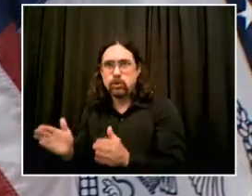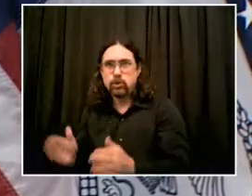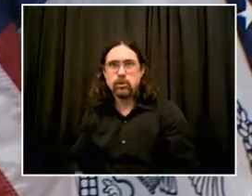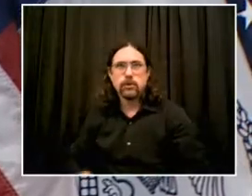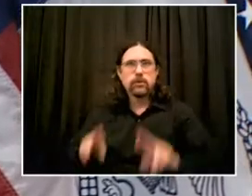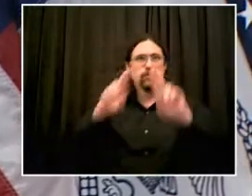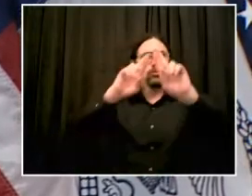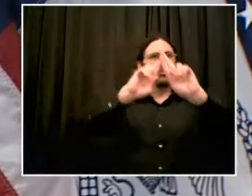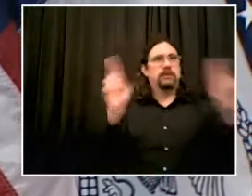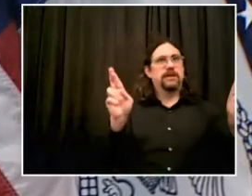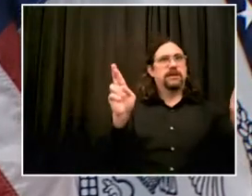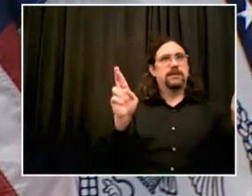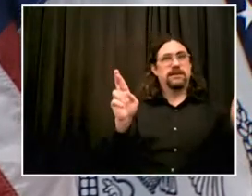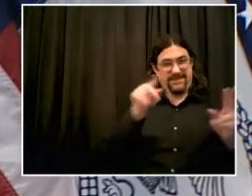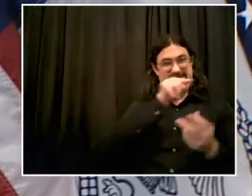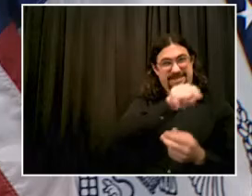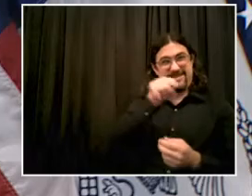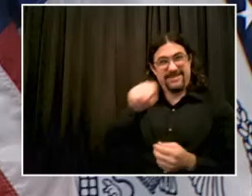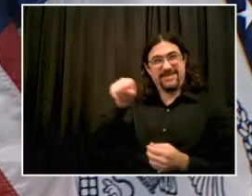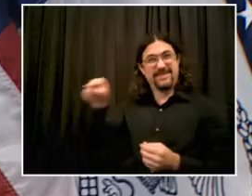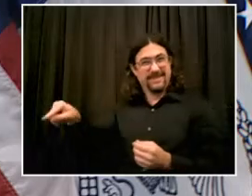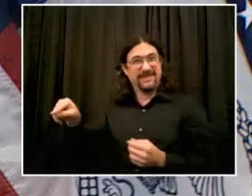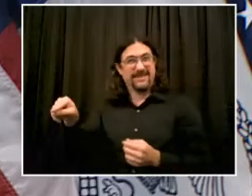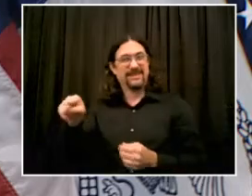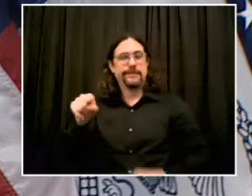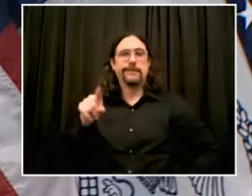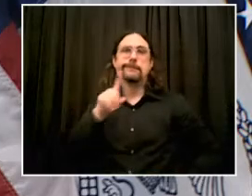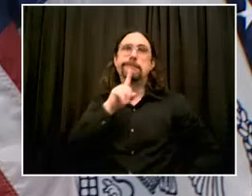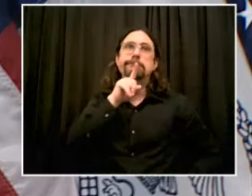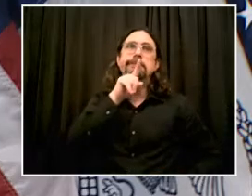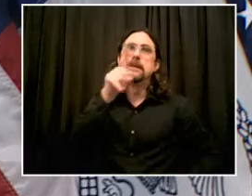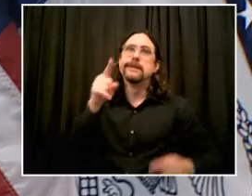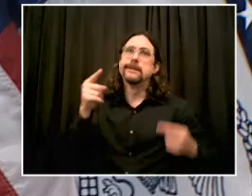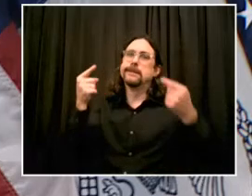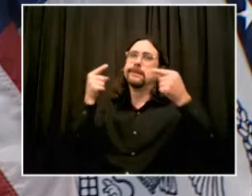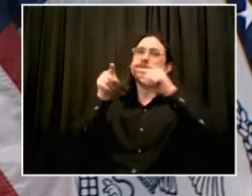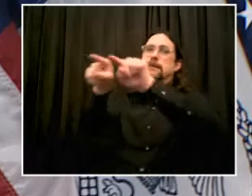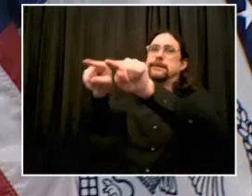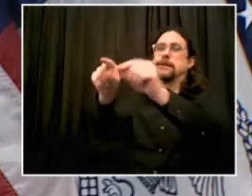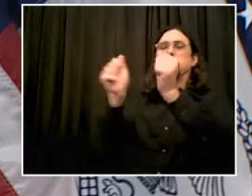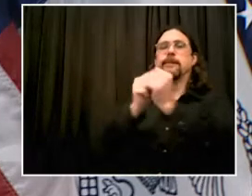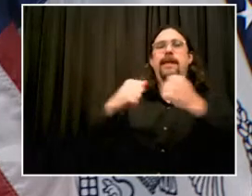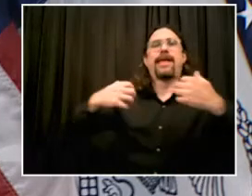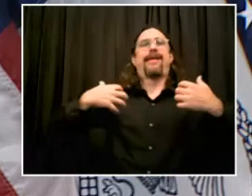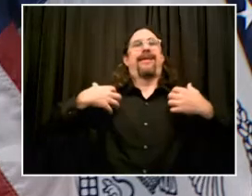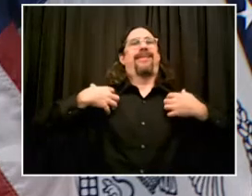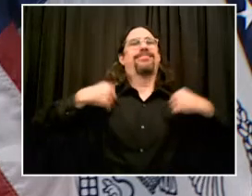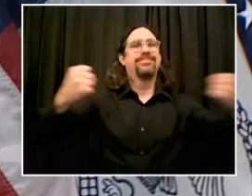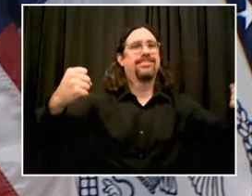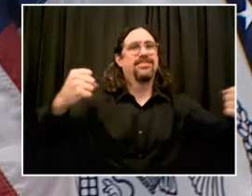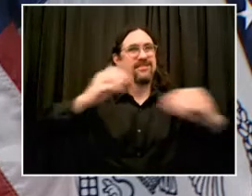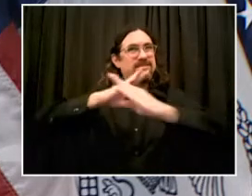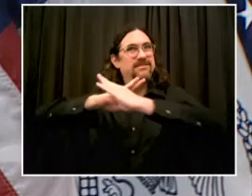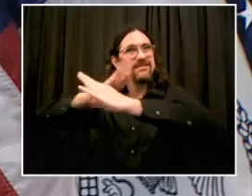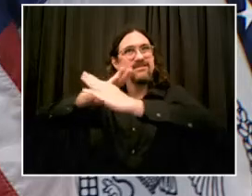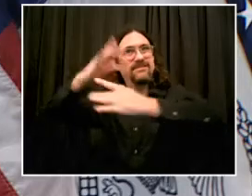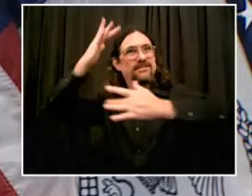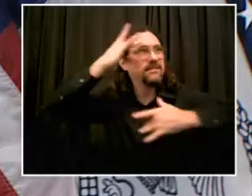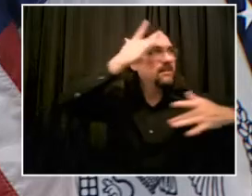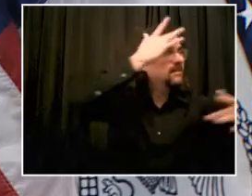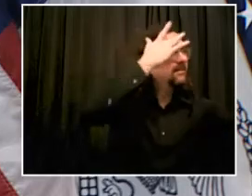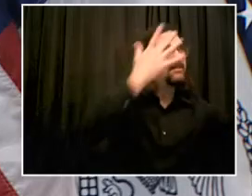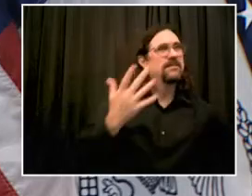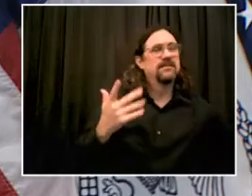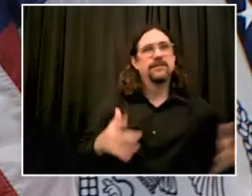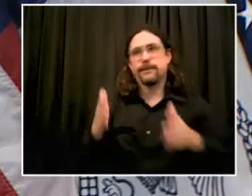health. And during the coronavirus crisis, the whole approach in this city is to throw everything we've